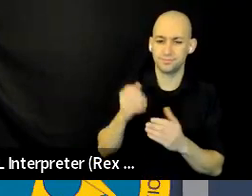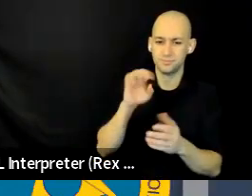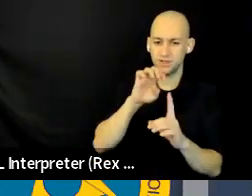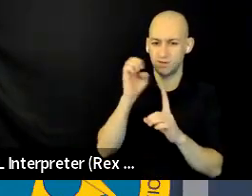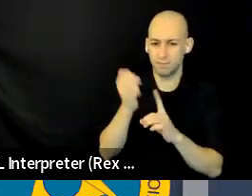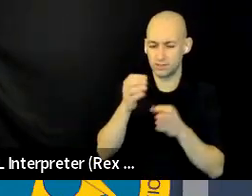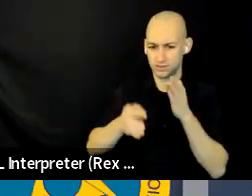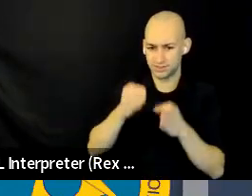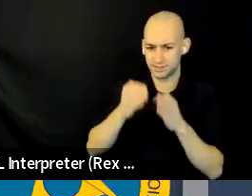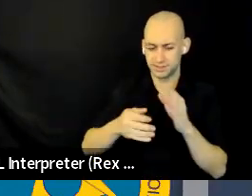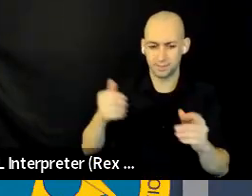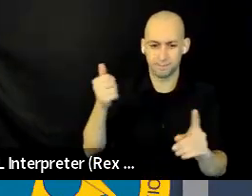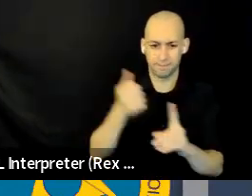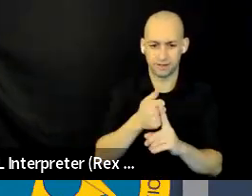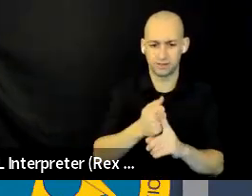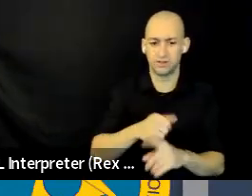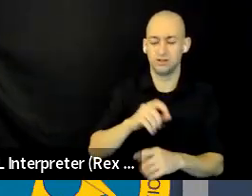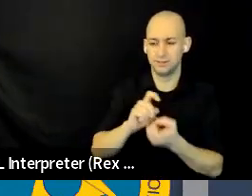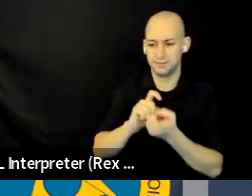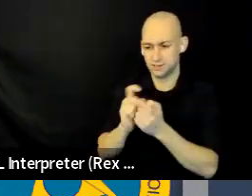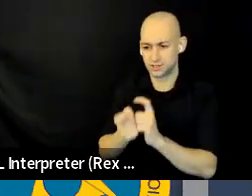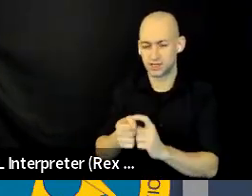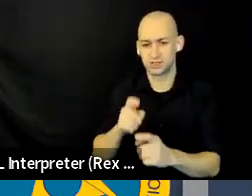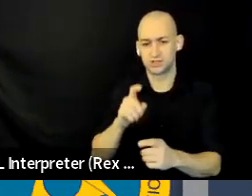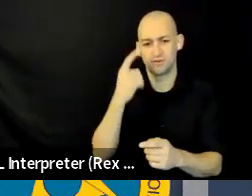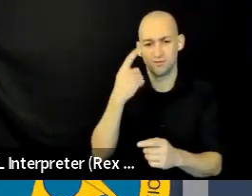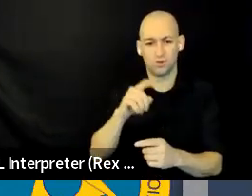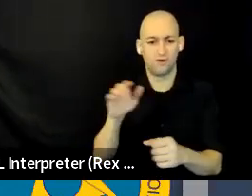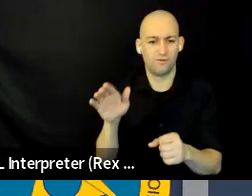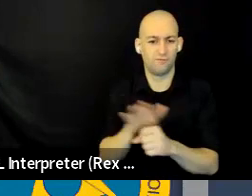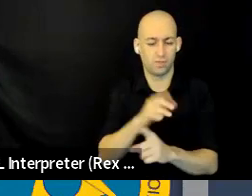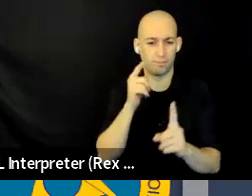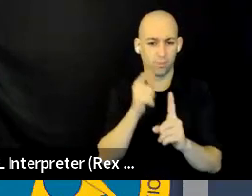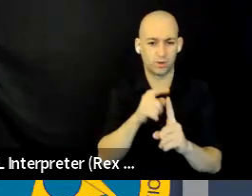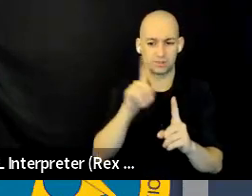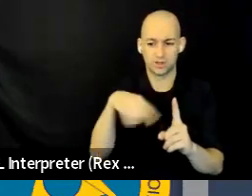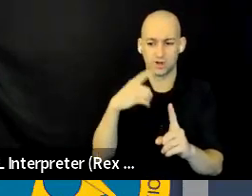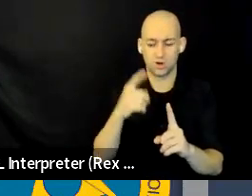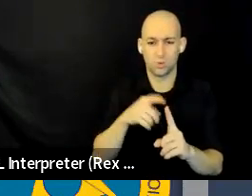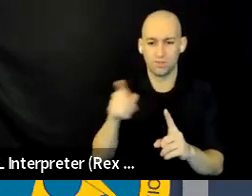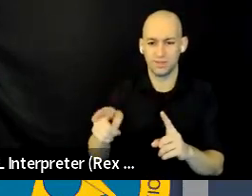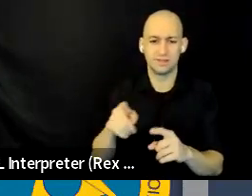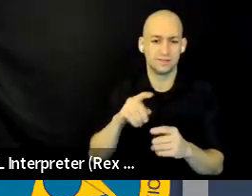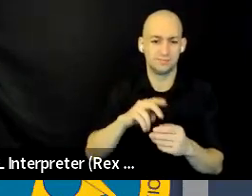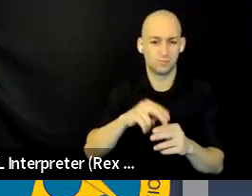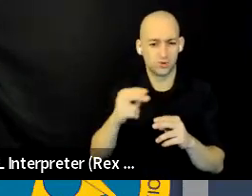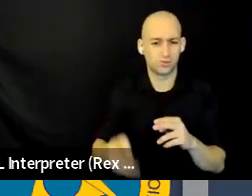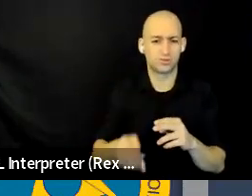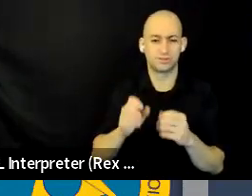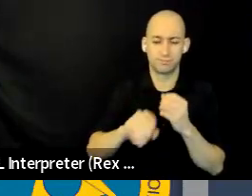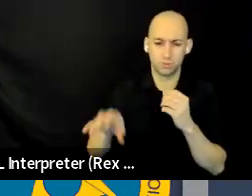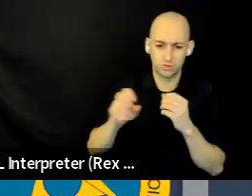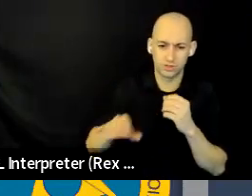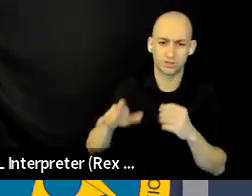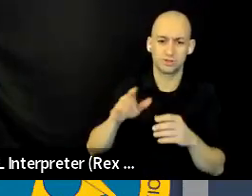only award full points when a project forecasts 100% reduction in projected traffic deaths over the lifetime of the project, and